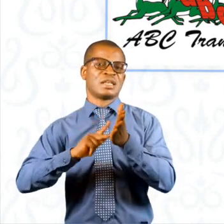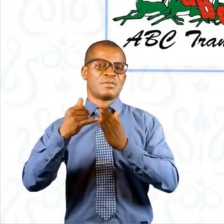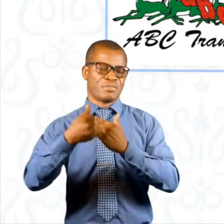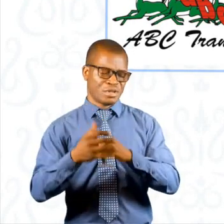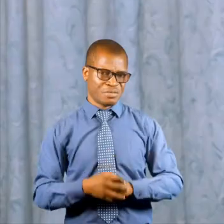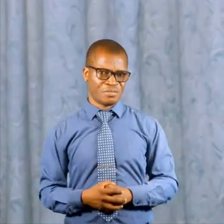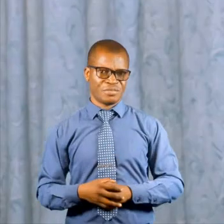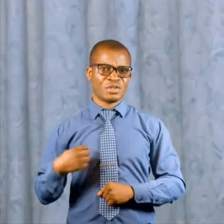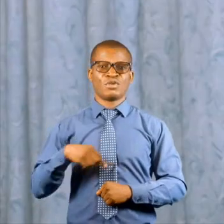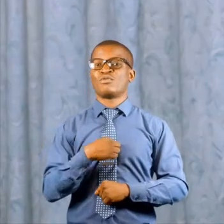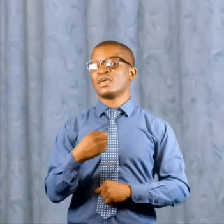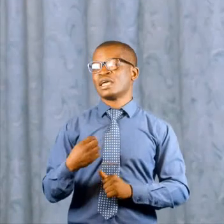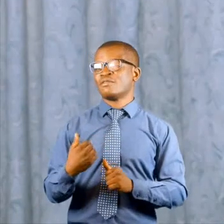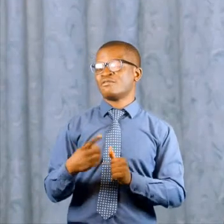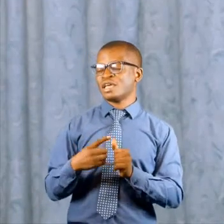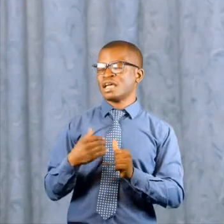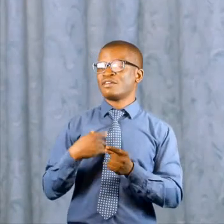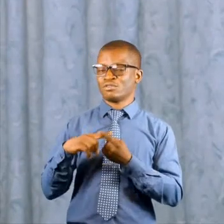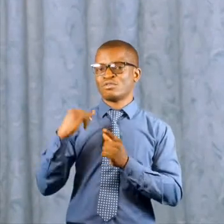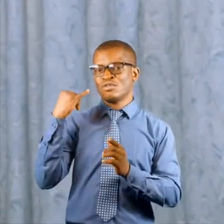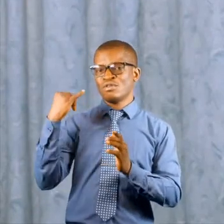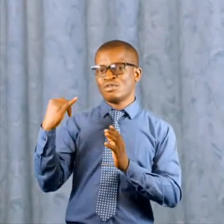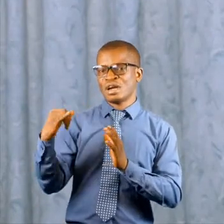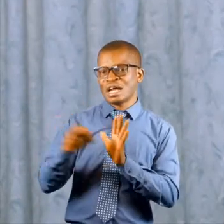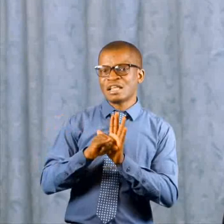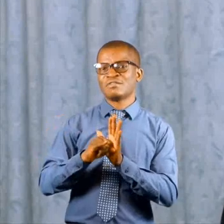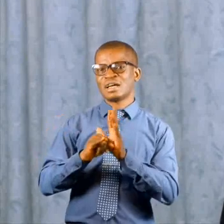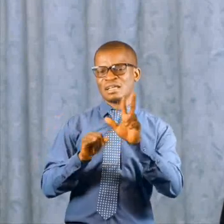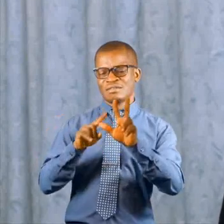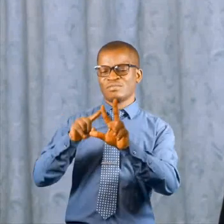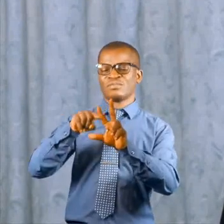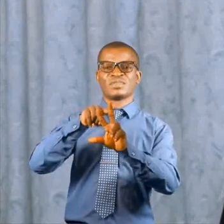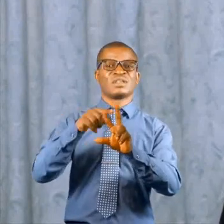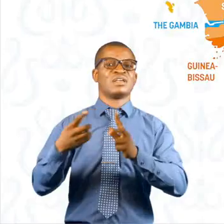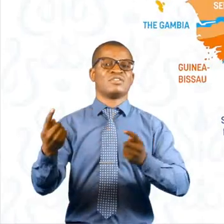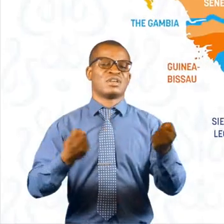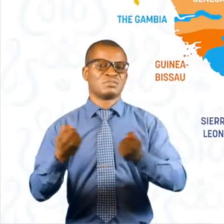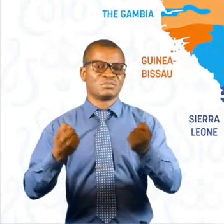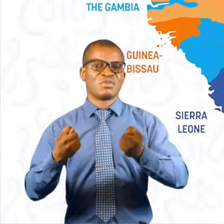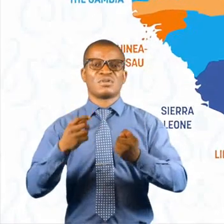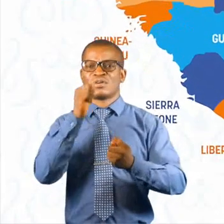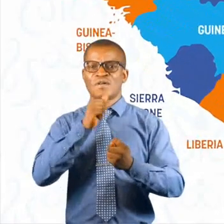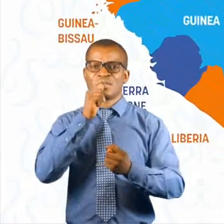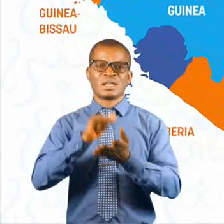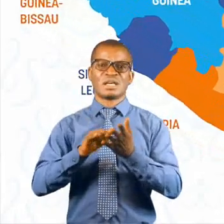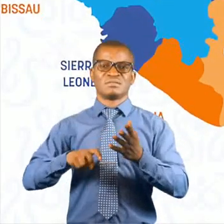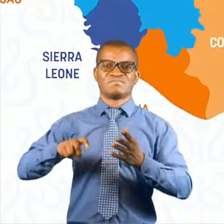project. We had to identify three transport companies that